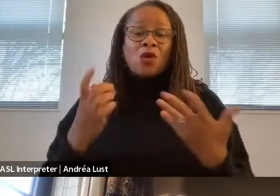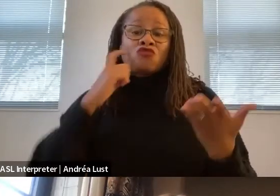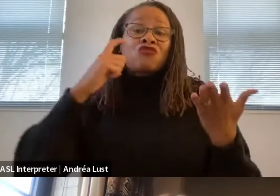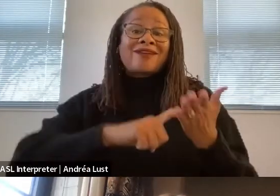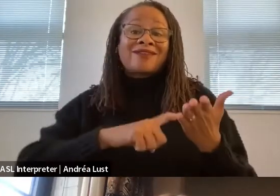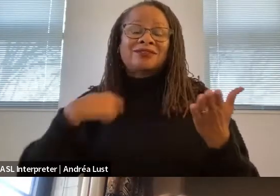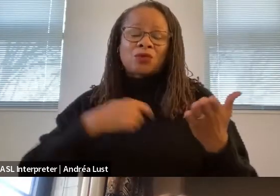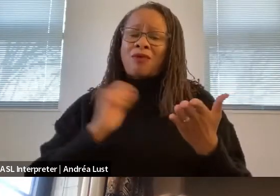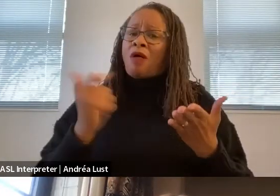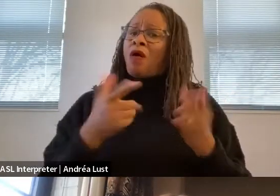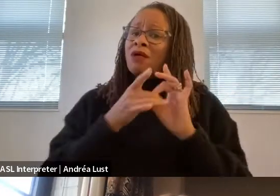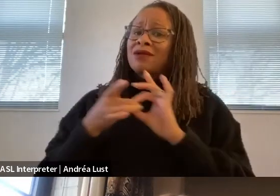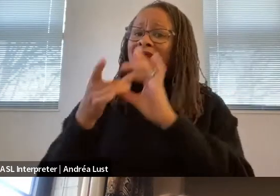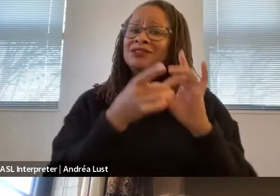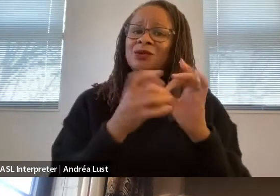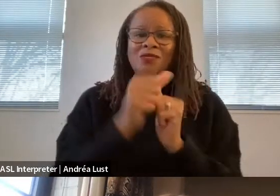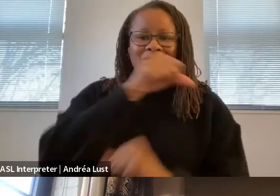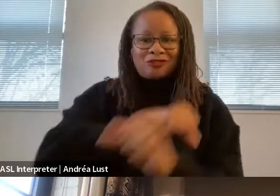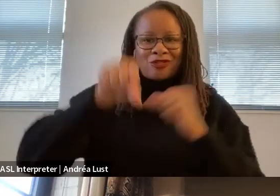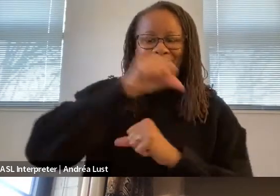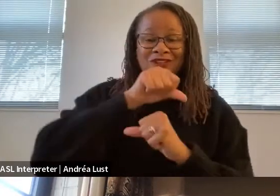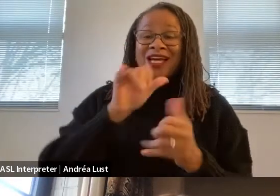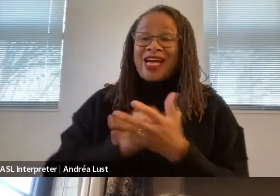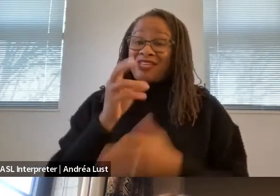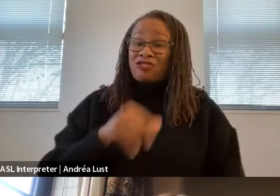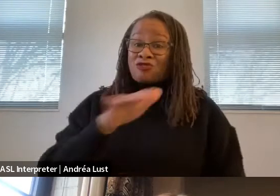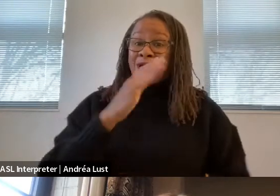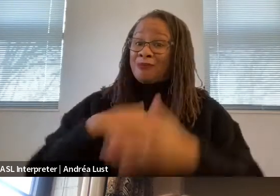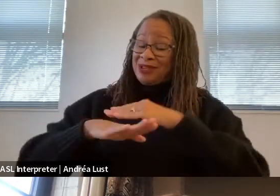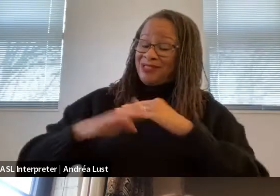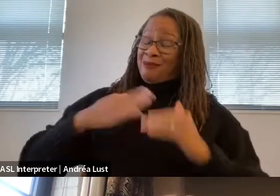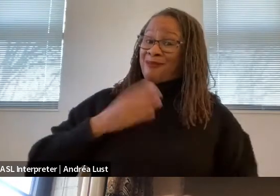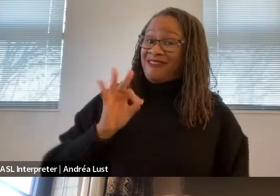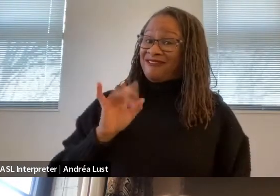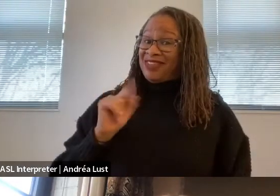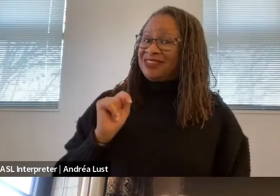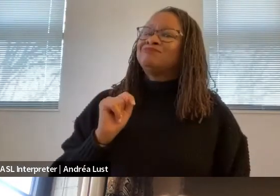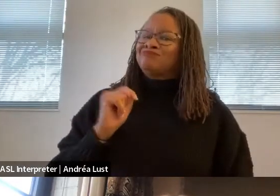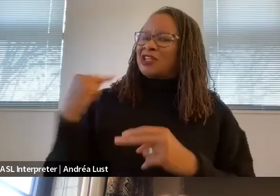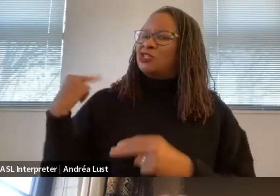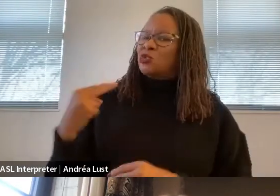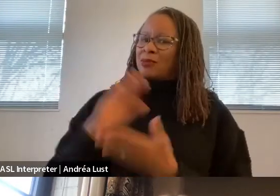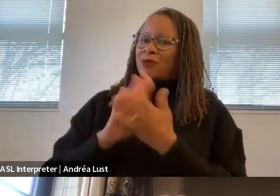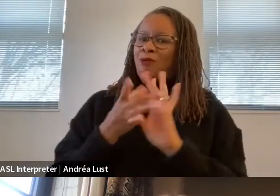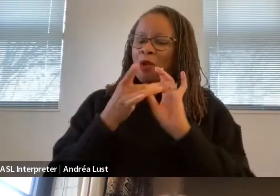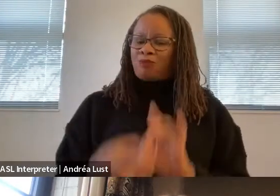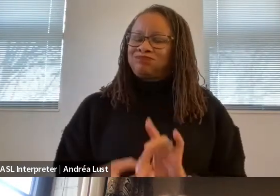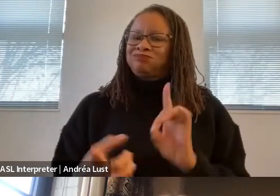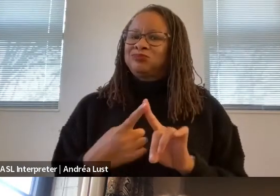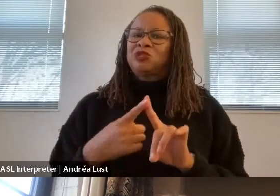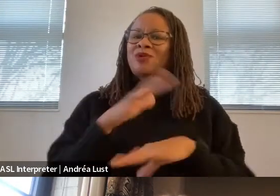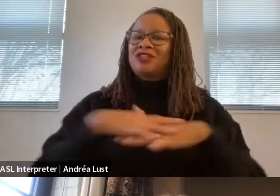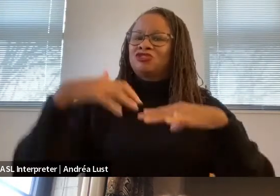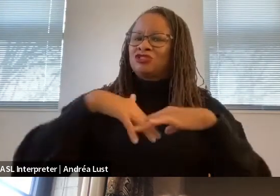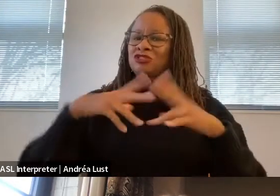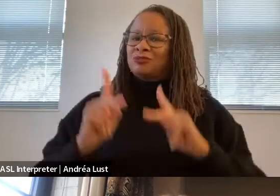we are all connected with one another and that the ground beneath my feet is historically the home of Indigenous peoples. We